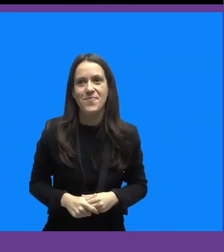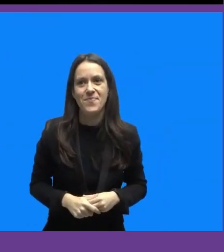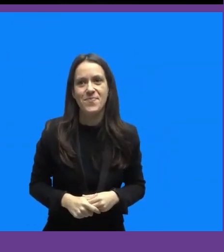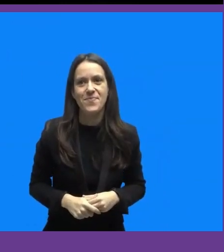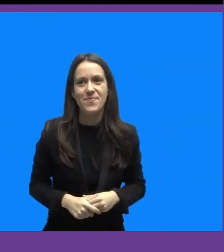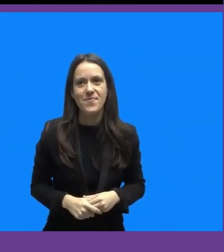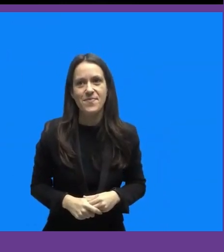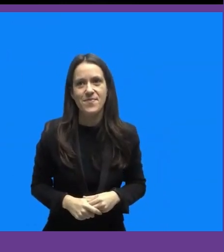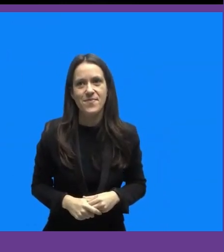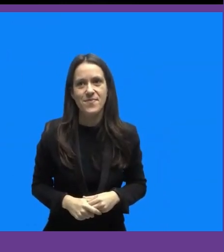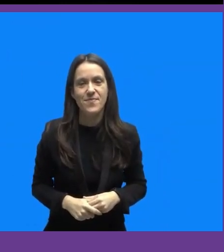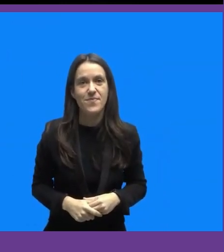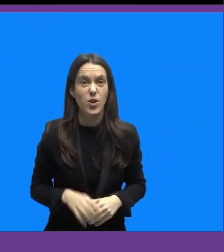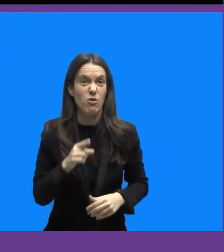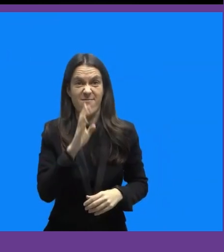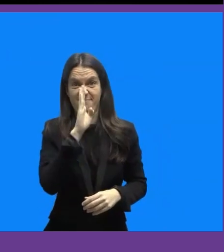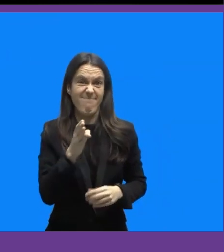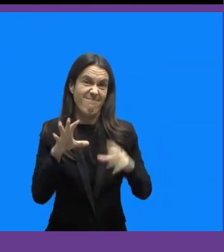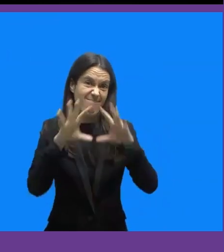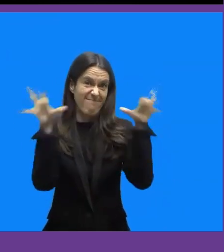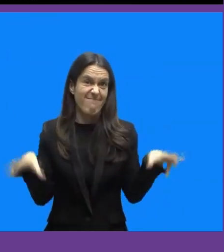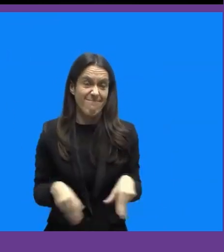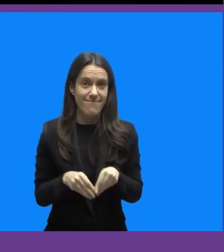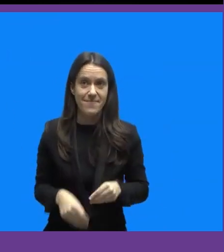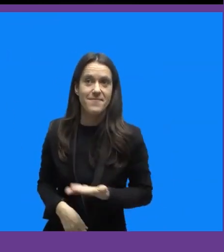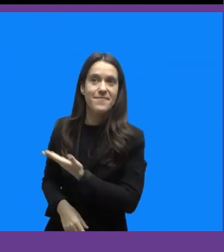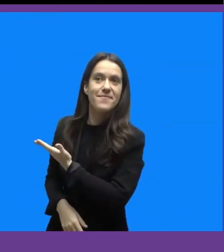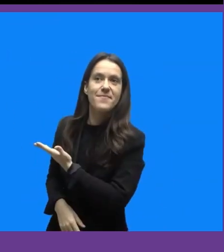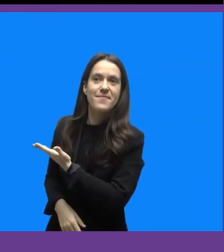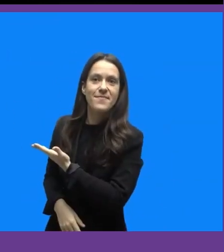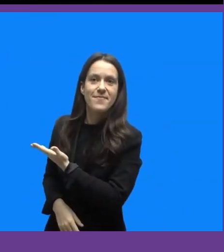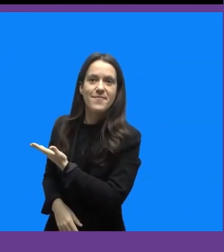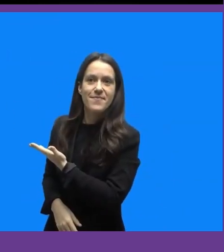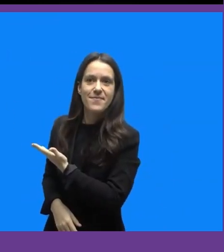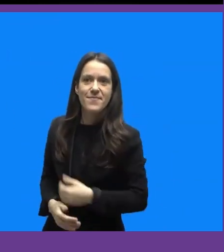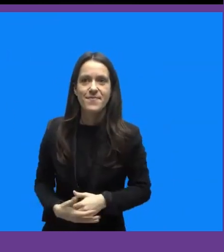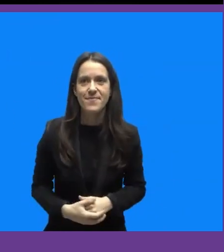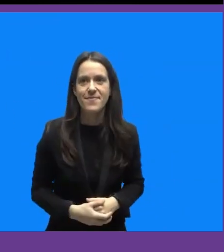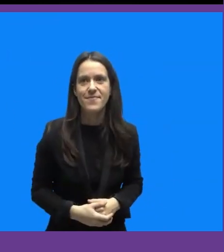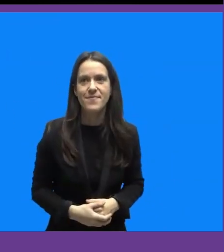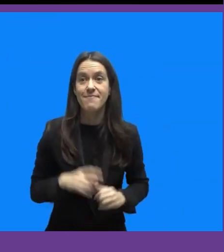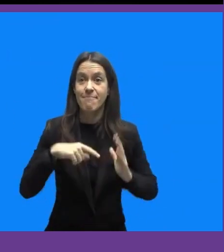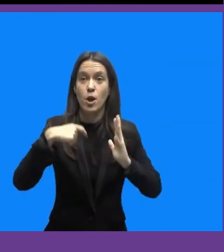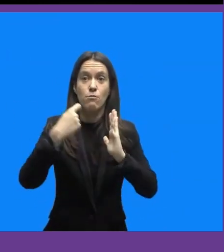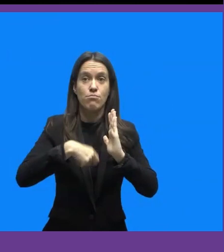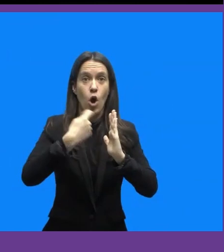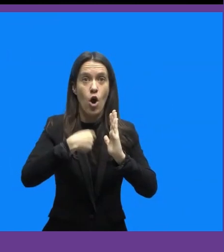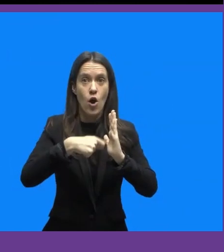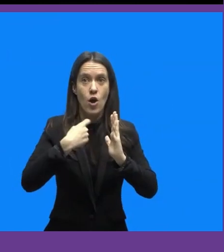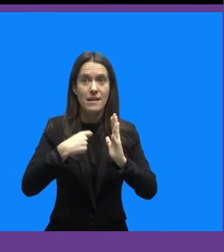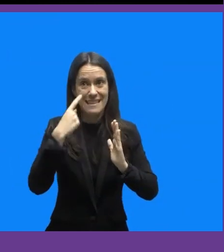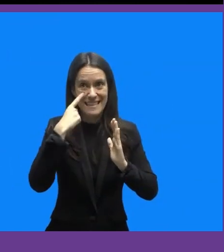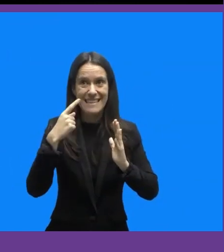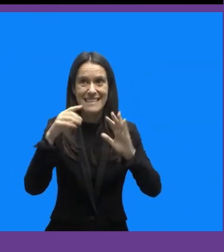we found just working directly. So almost there. This is a project which we presented